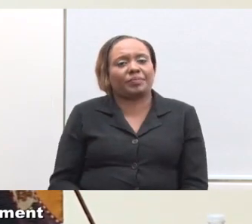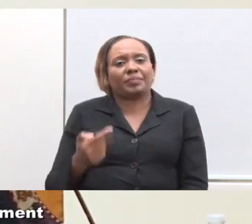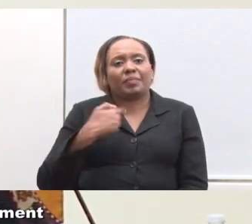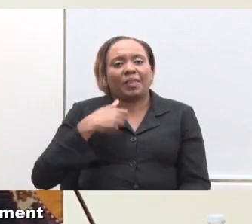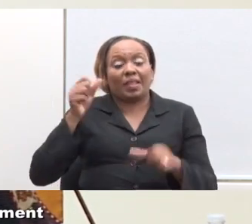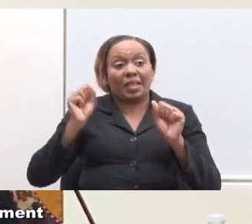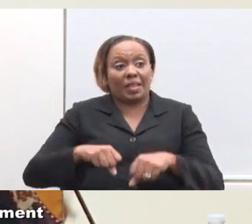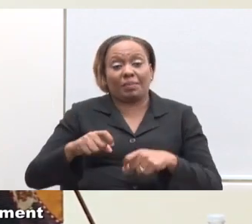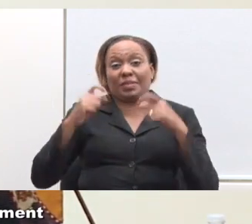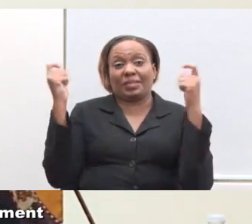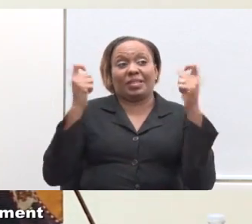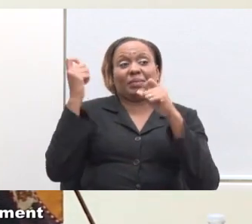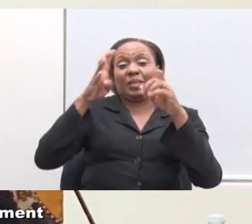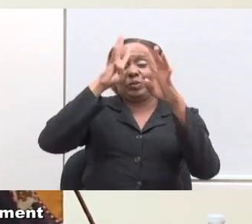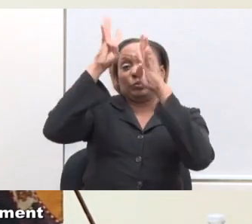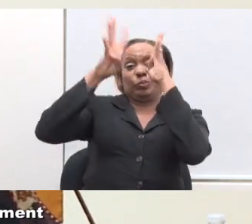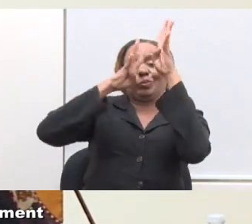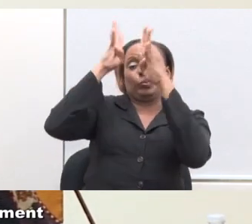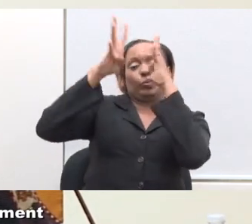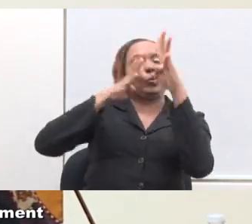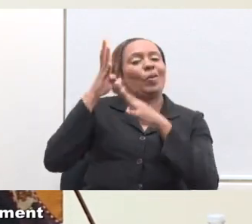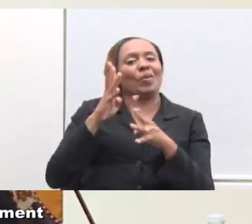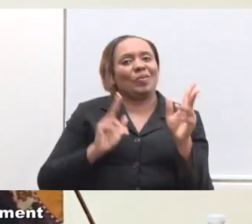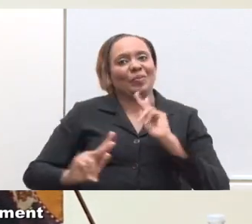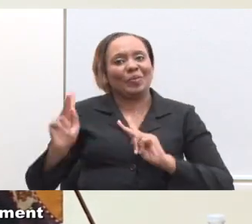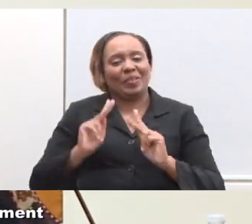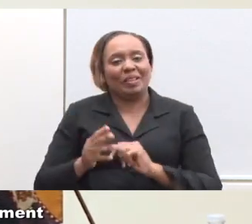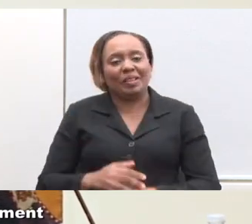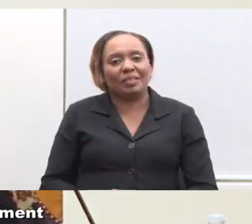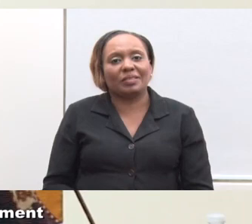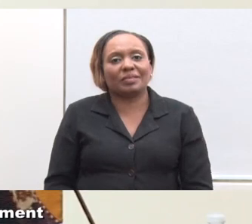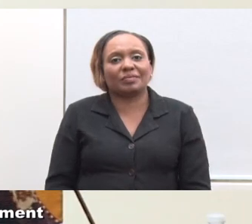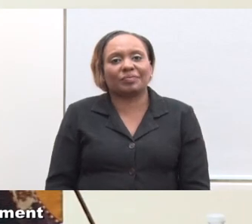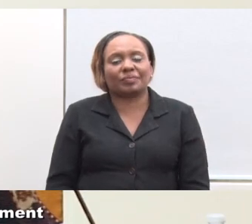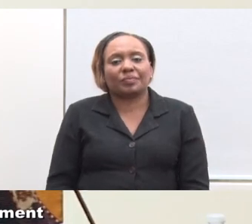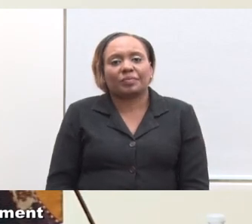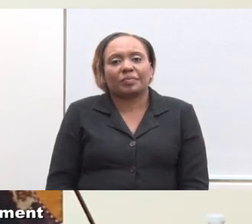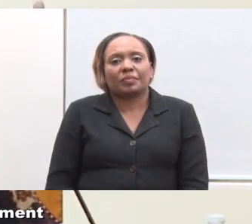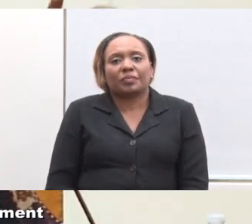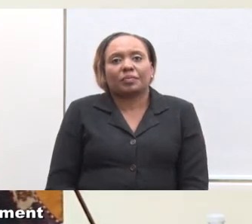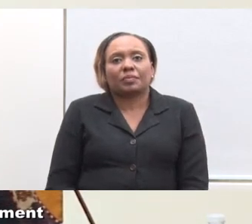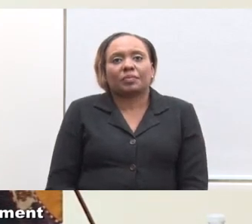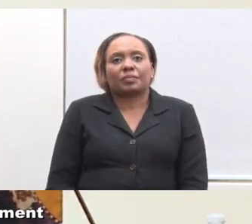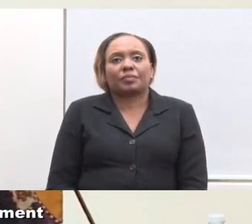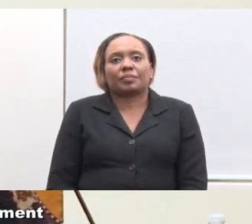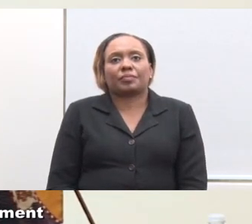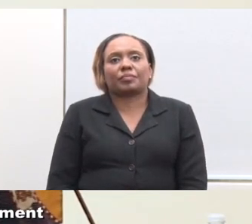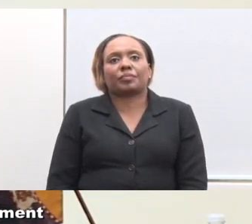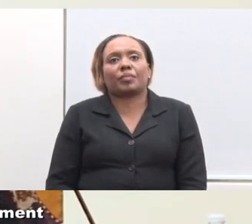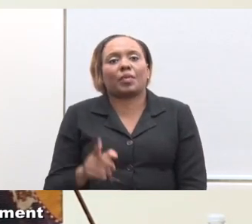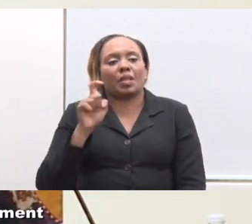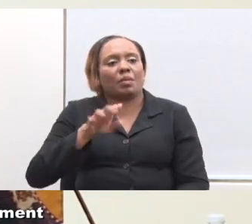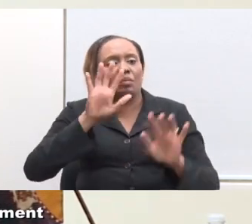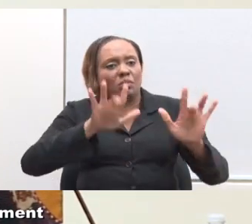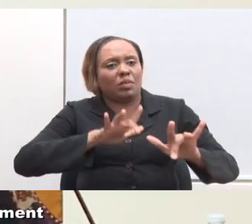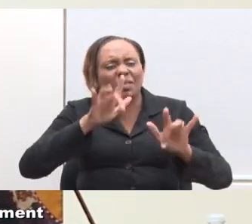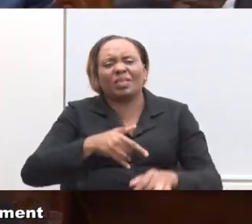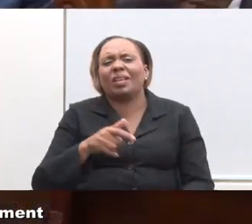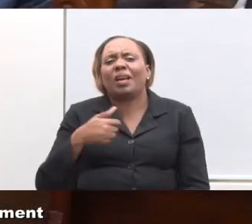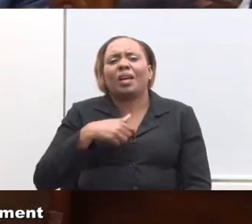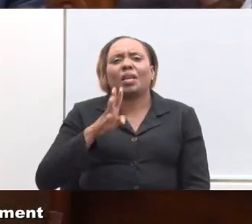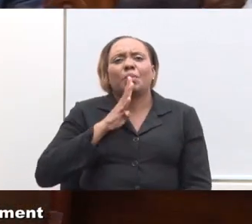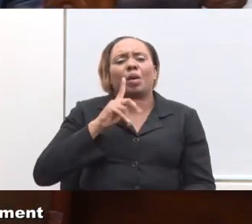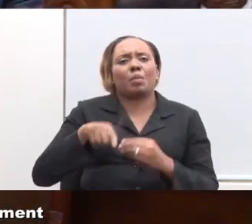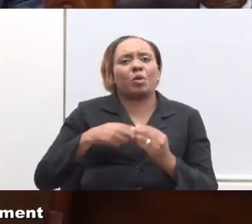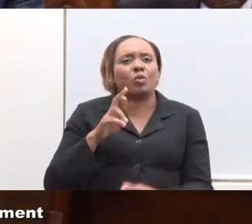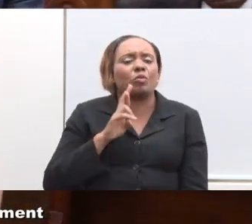the creativity, the resilience, and the compassion and social justice. You heard me talk about Rihanna early. You